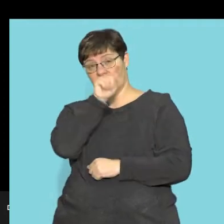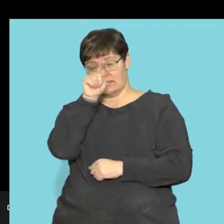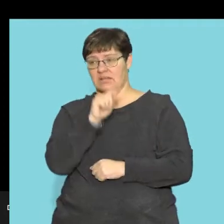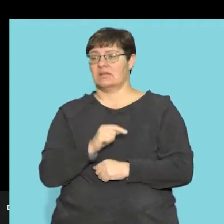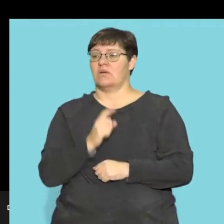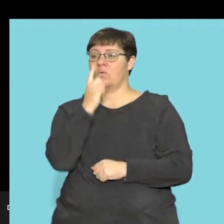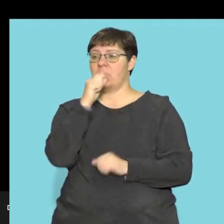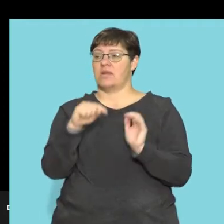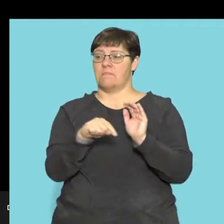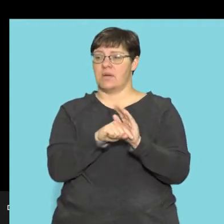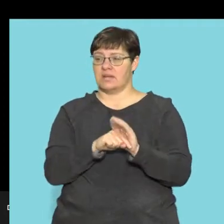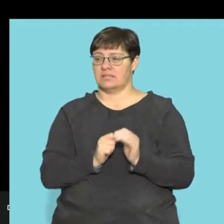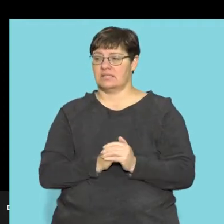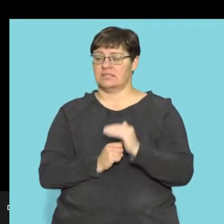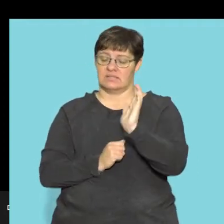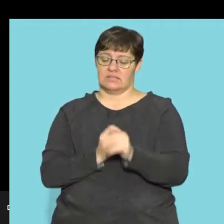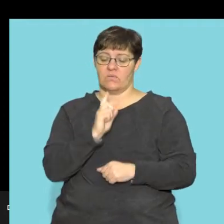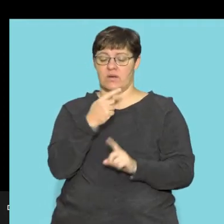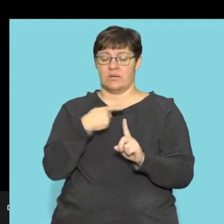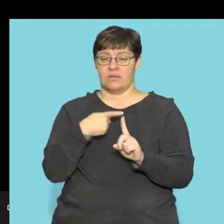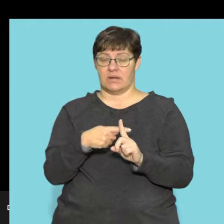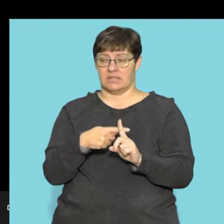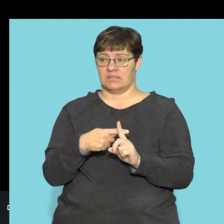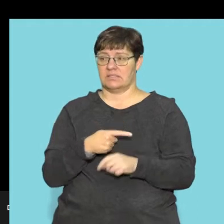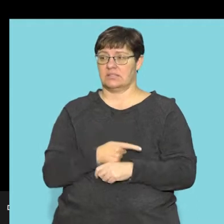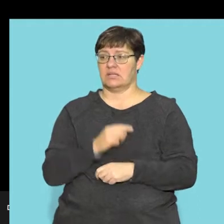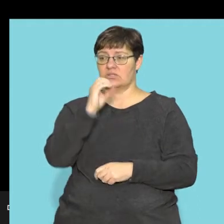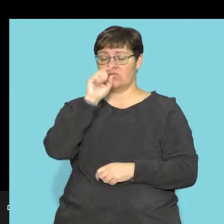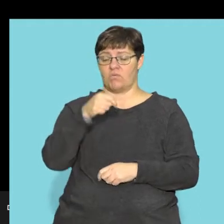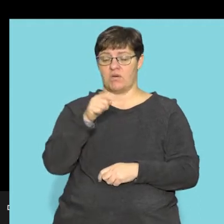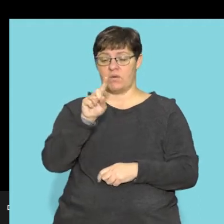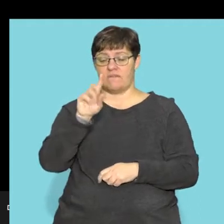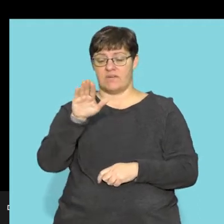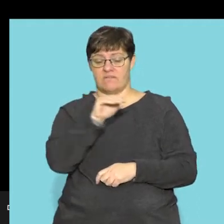have. 1 minus, open the bracket, 1 plus the